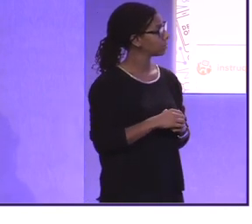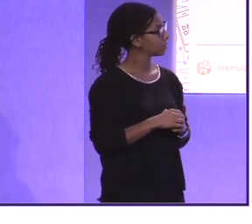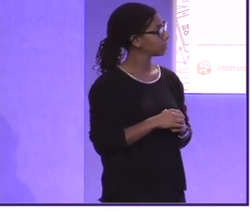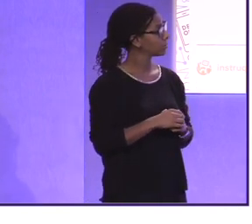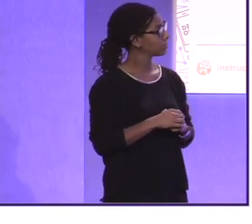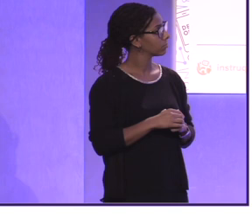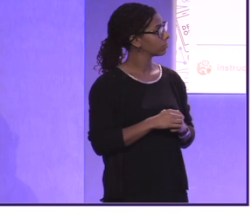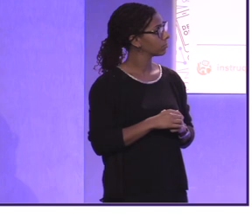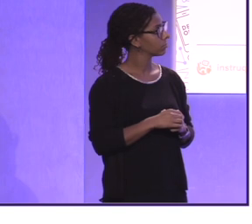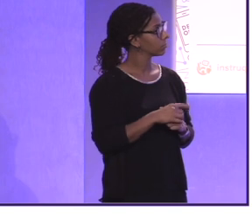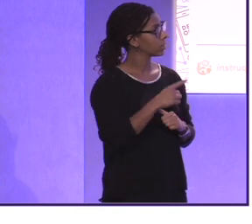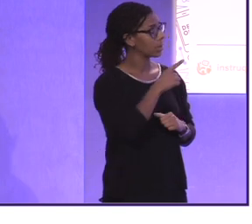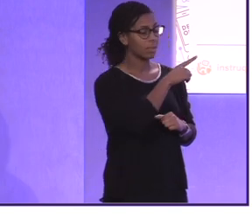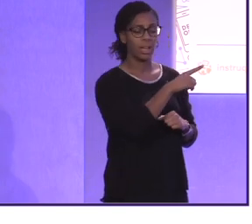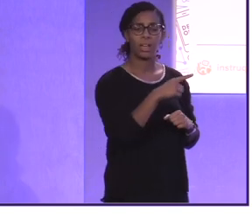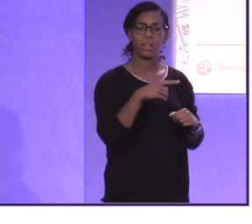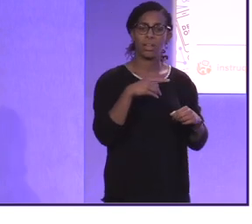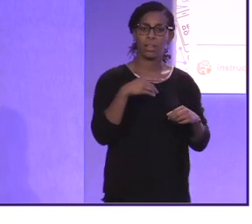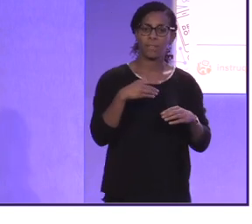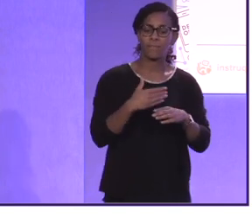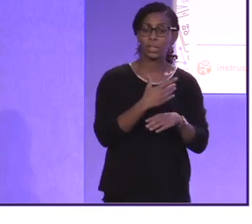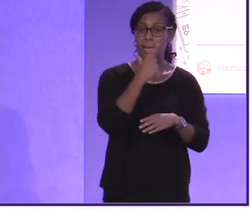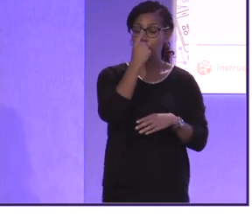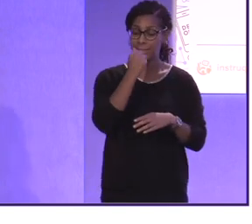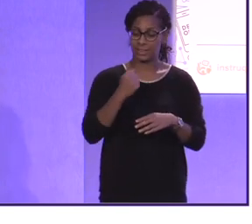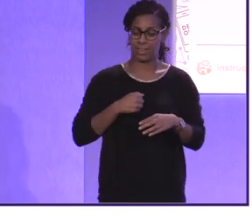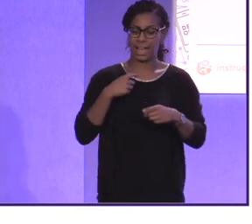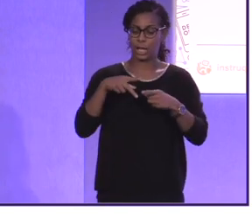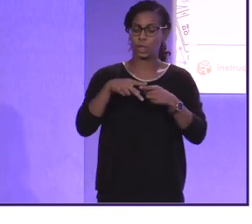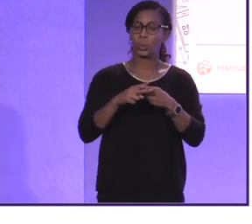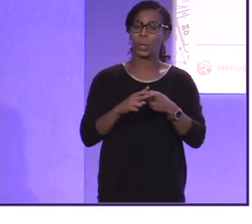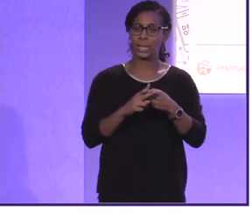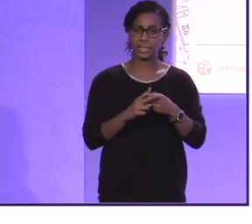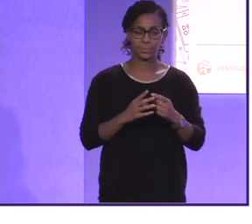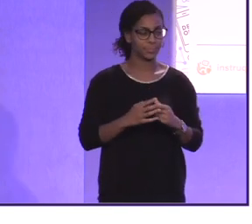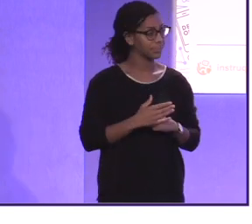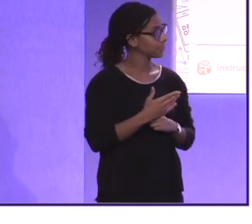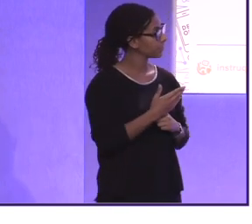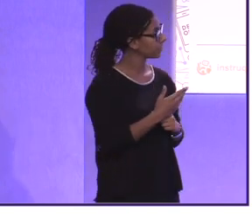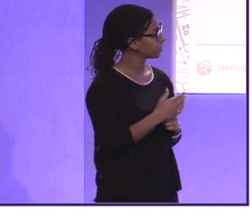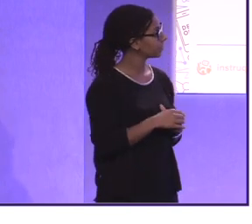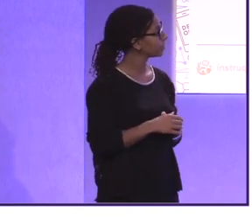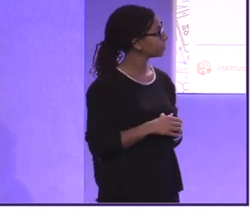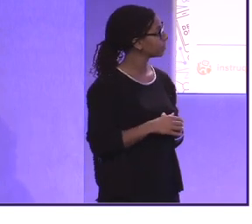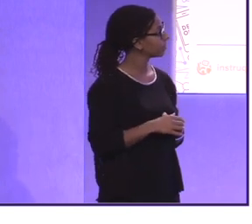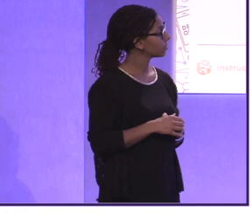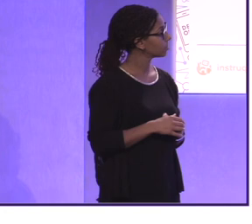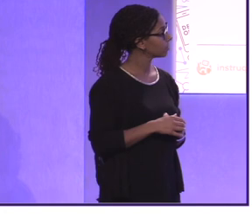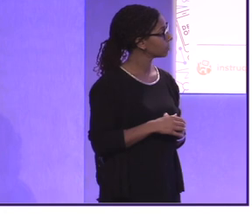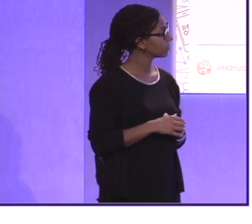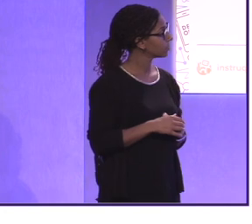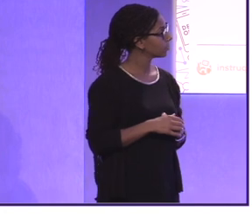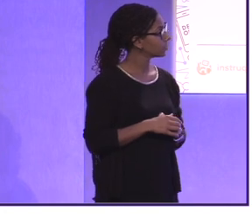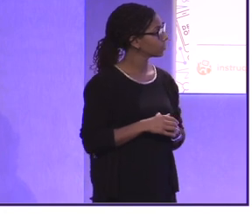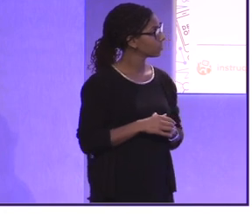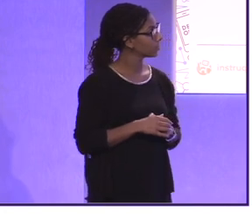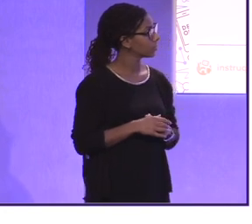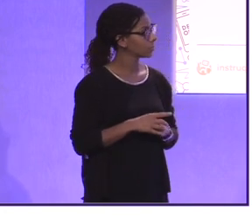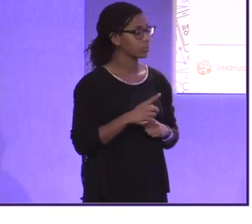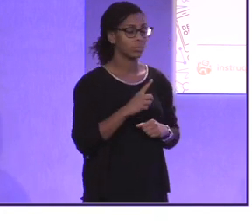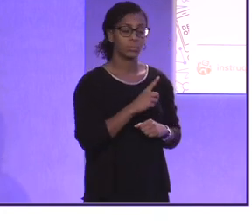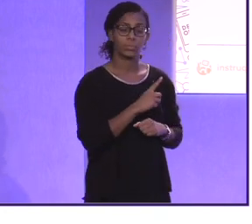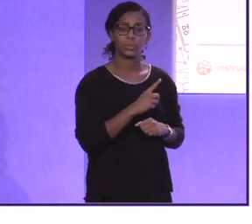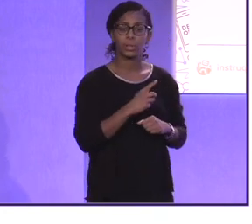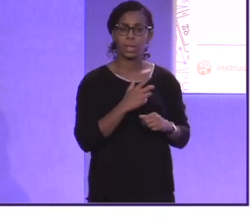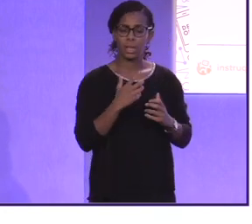tooling that delivers against those things. Mm-hmm. And then like the next level to kind of bring things even more